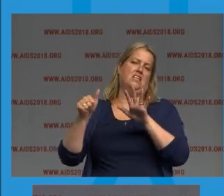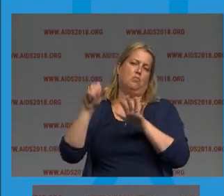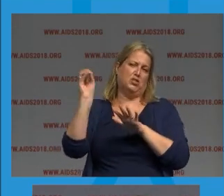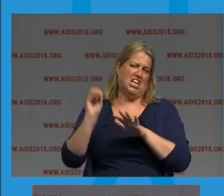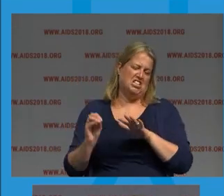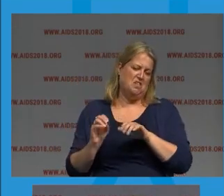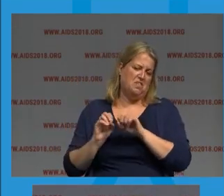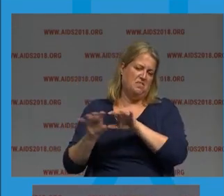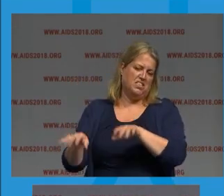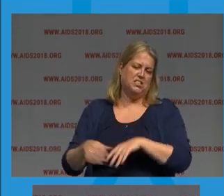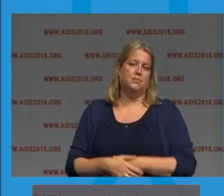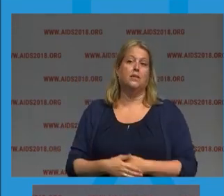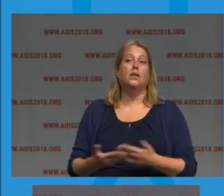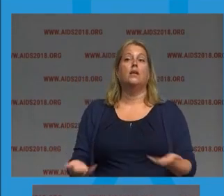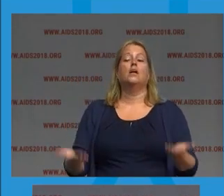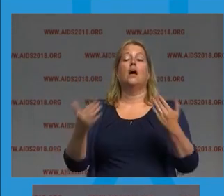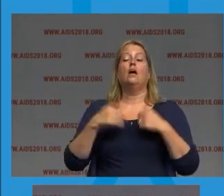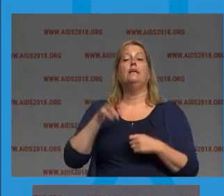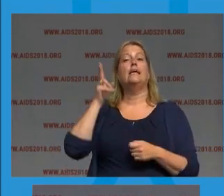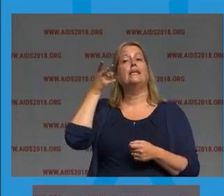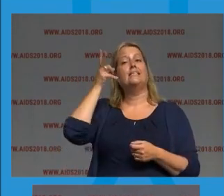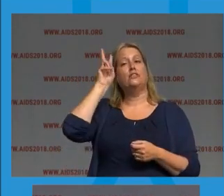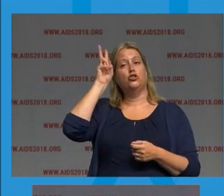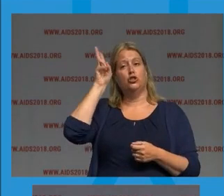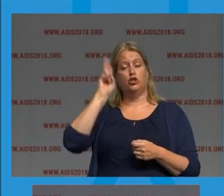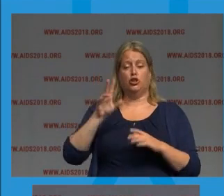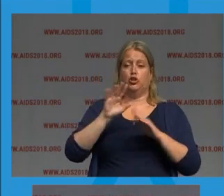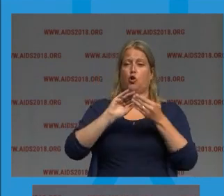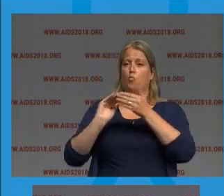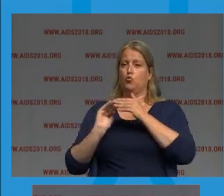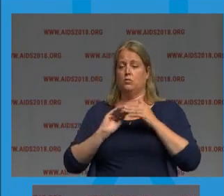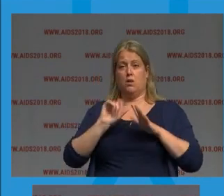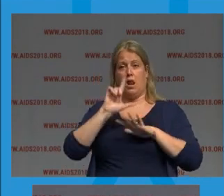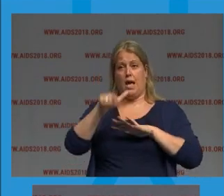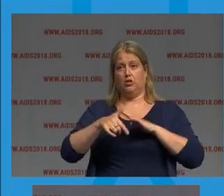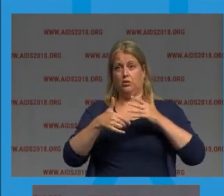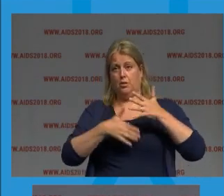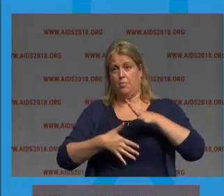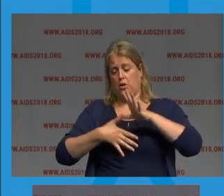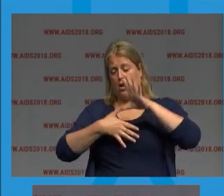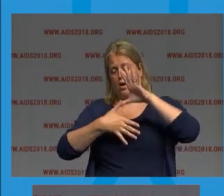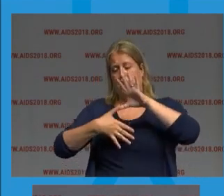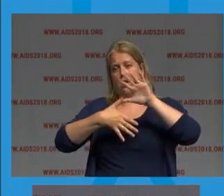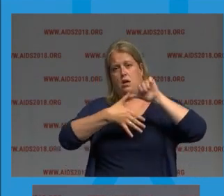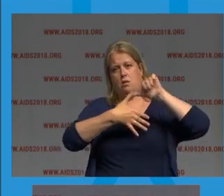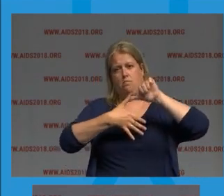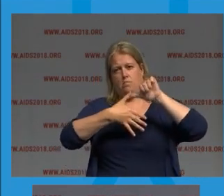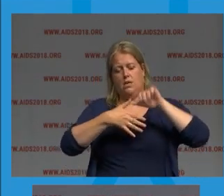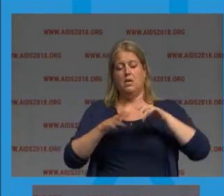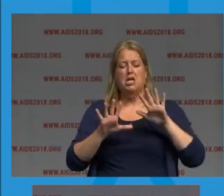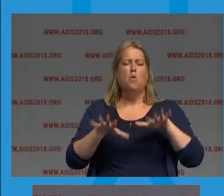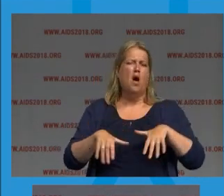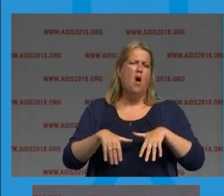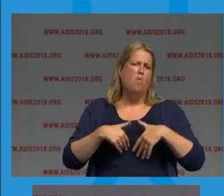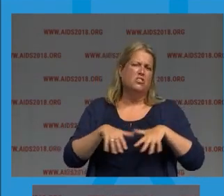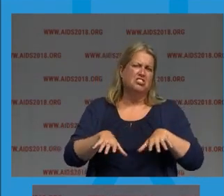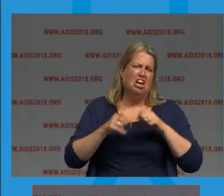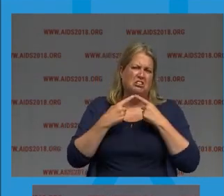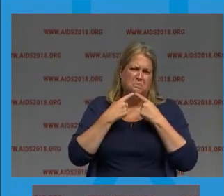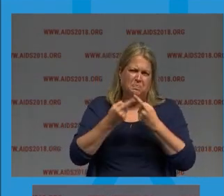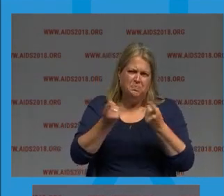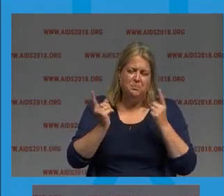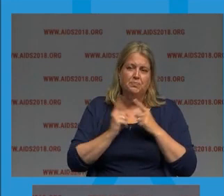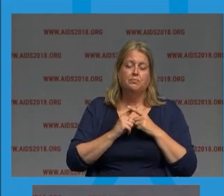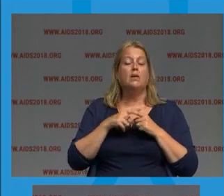So moving on to indigenous communities in Latin America. So I want to start by saying that in terms